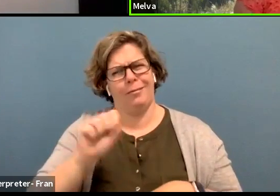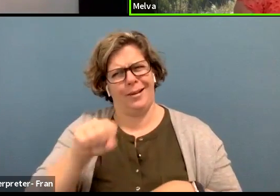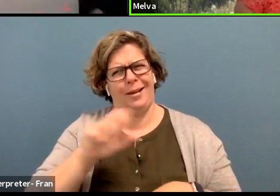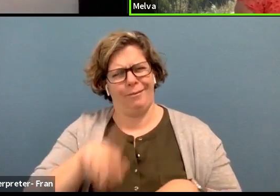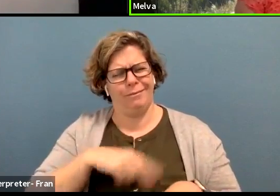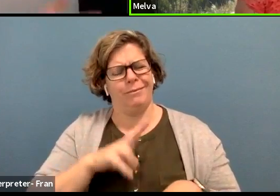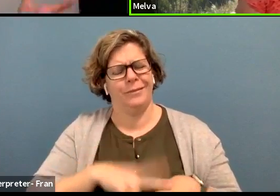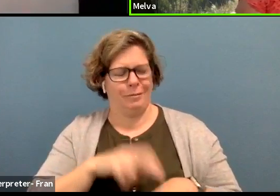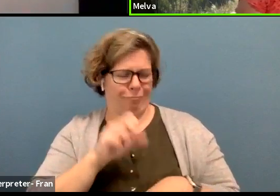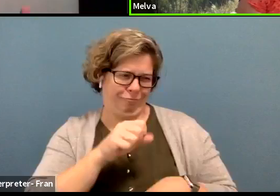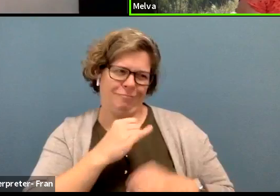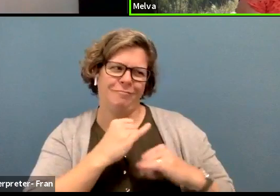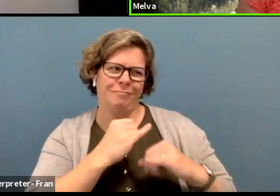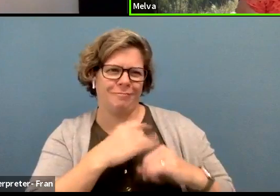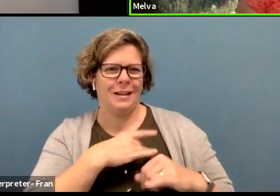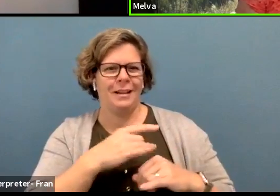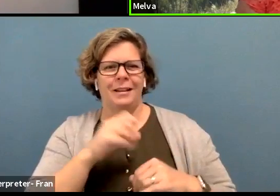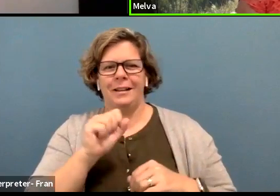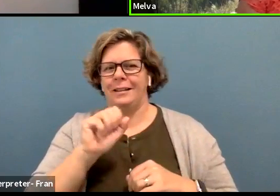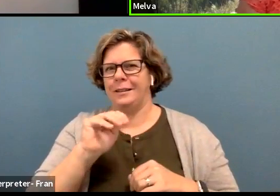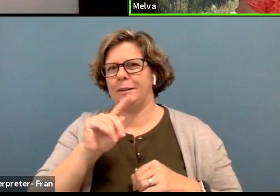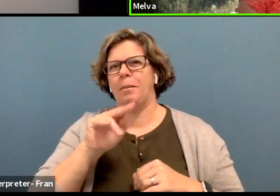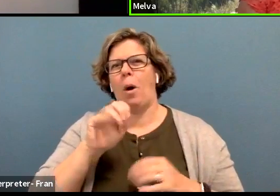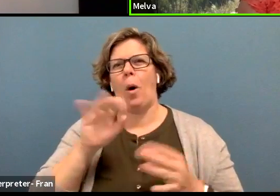Yep. Got smoked. Yep.